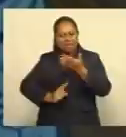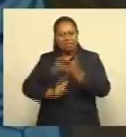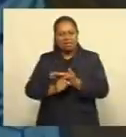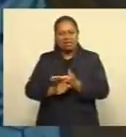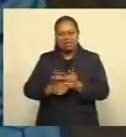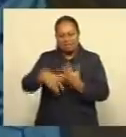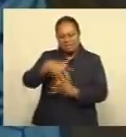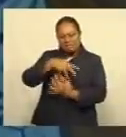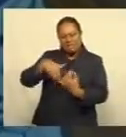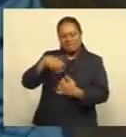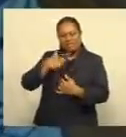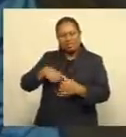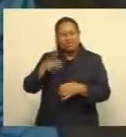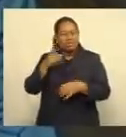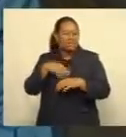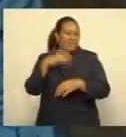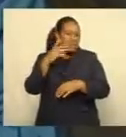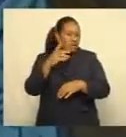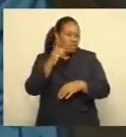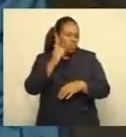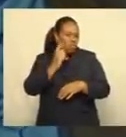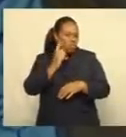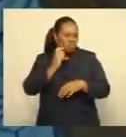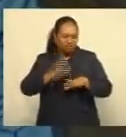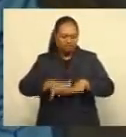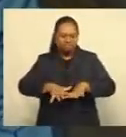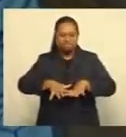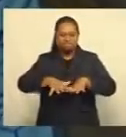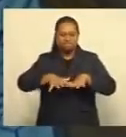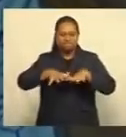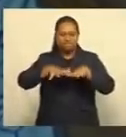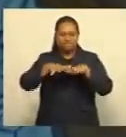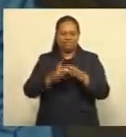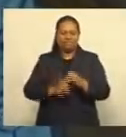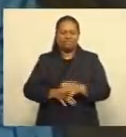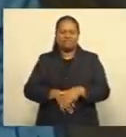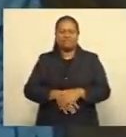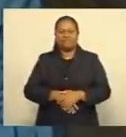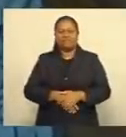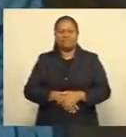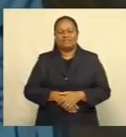impacts of sea level rise, which is taking its toll in our low-lying islands.